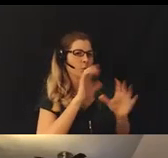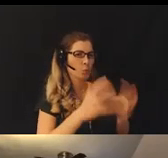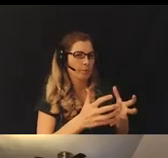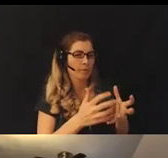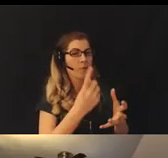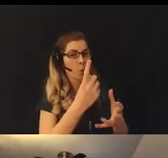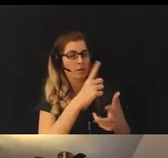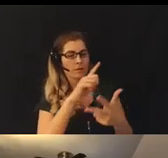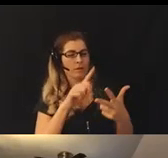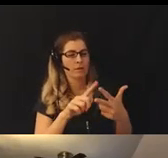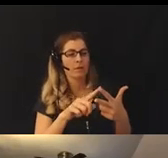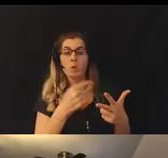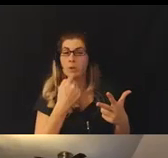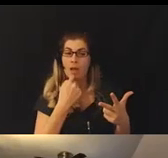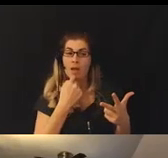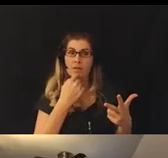Number two, how is the committee